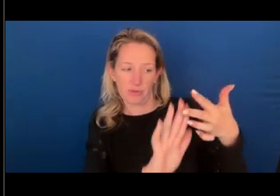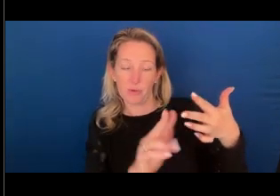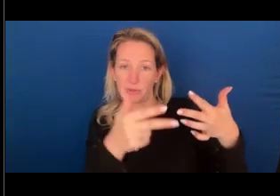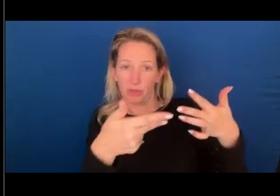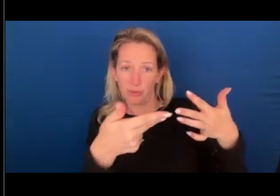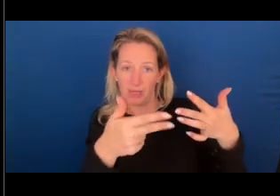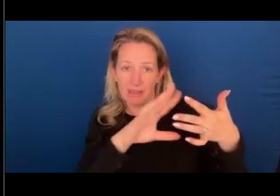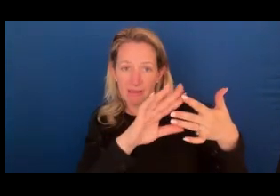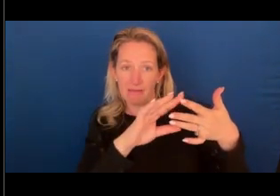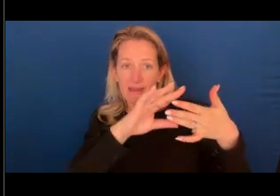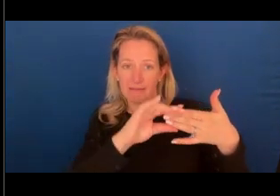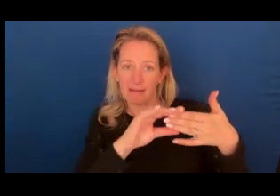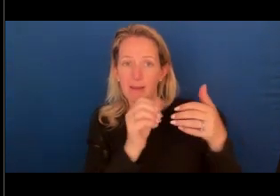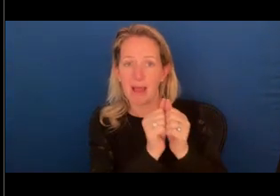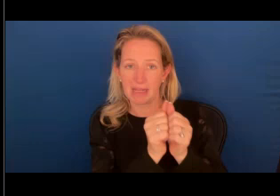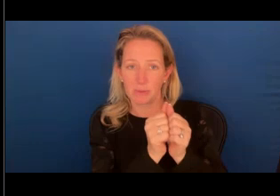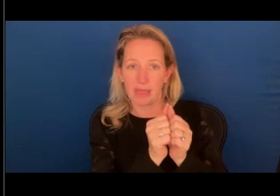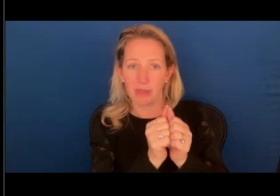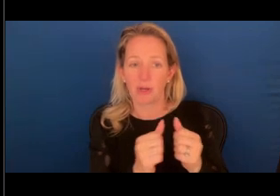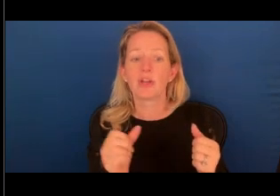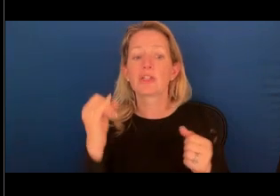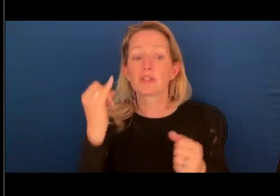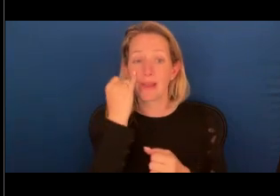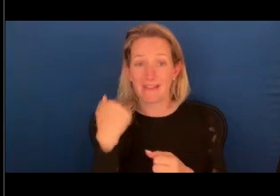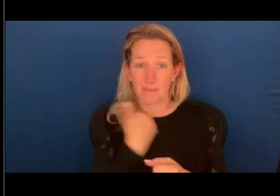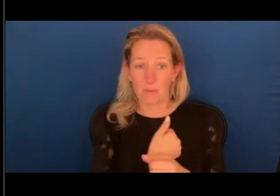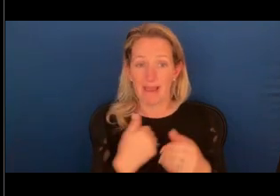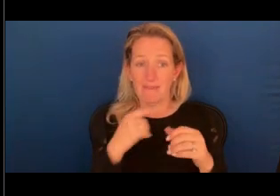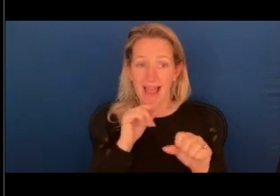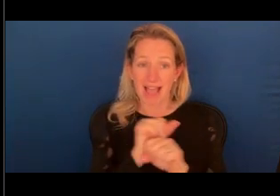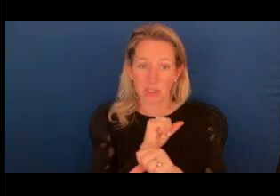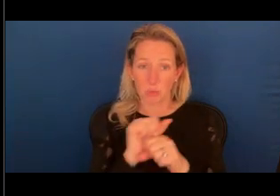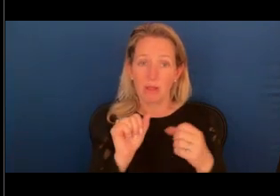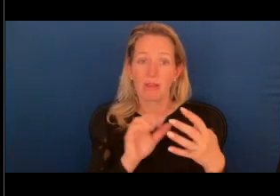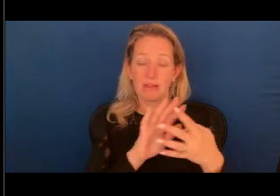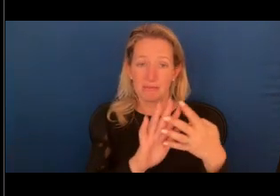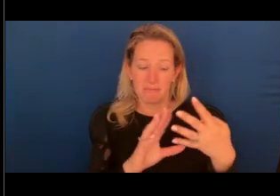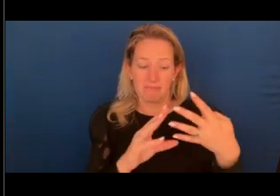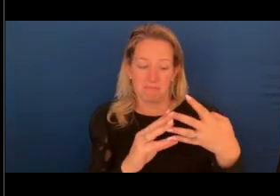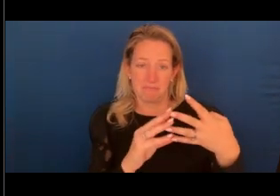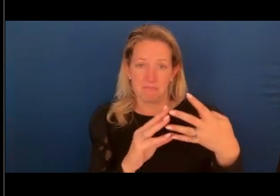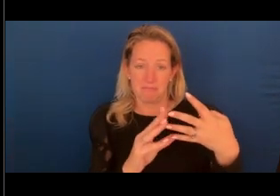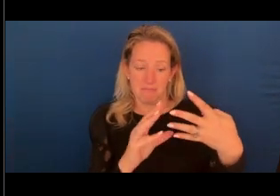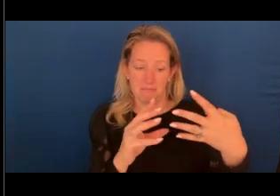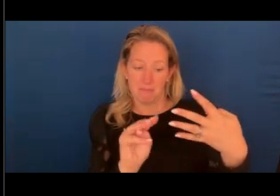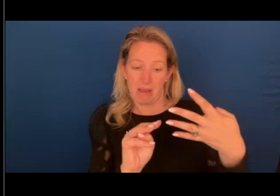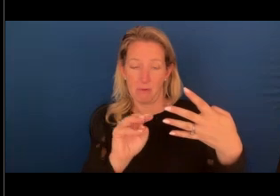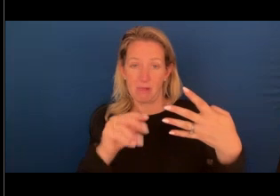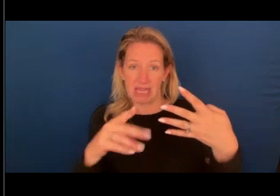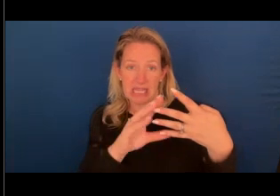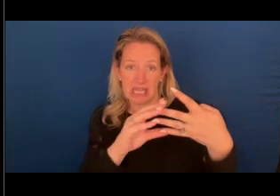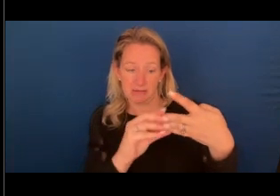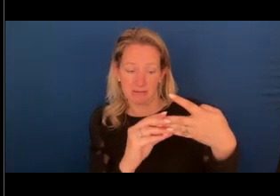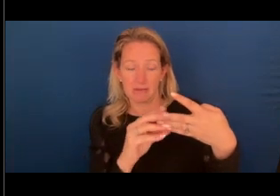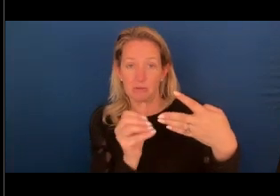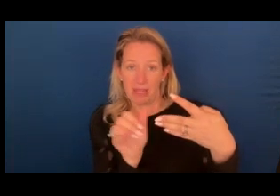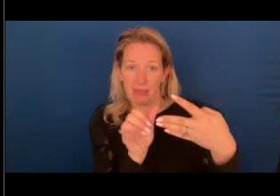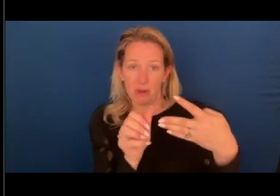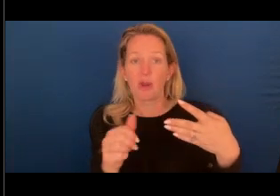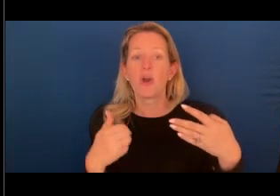actual microplastic particle capture situation, then we have a wide range of the particle size as well as chemical